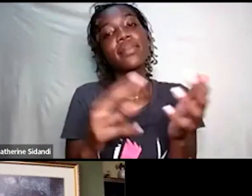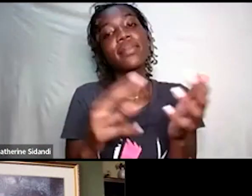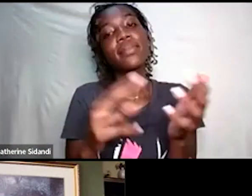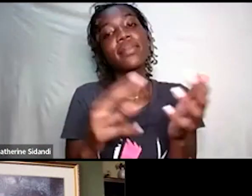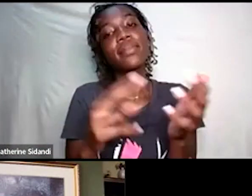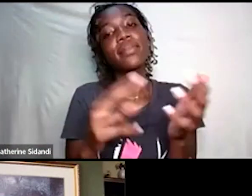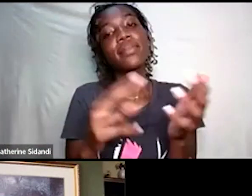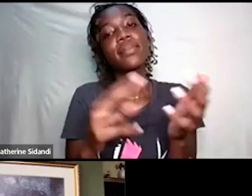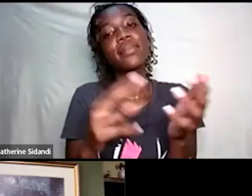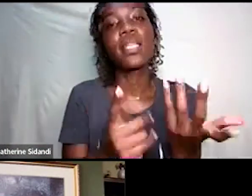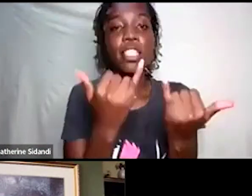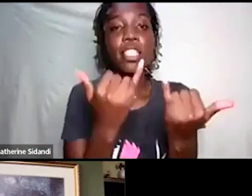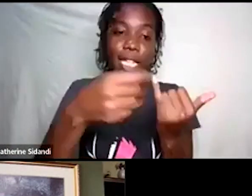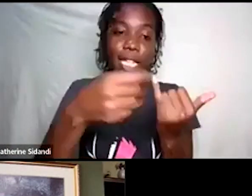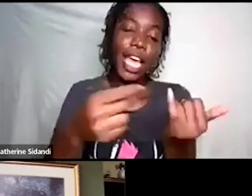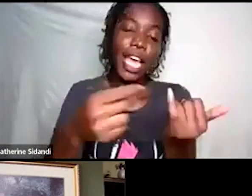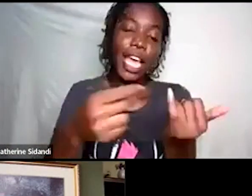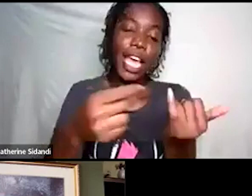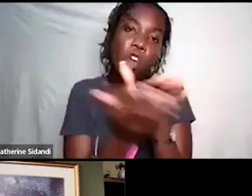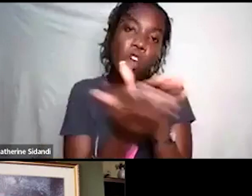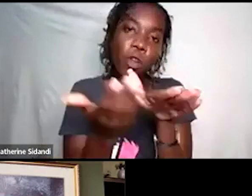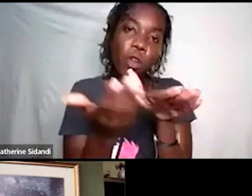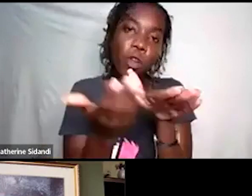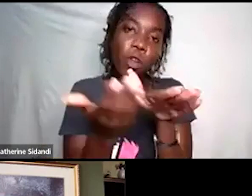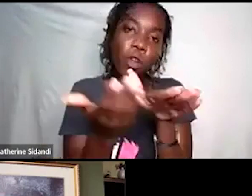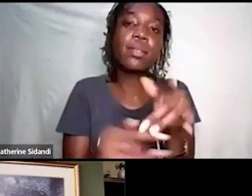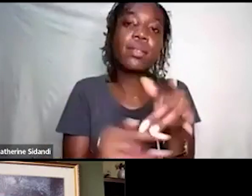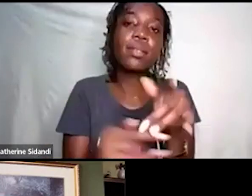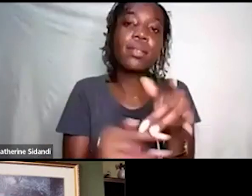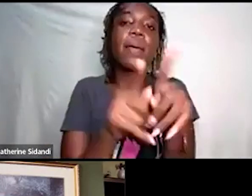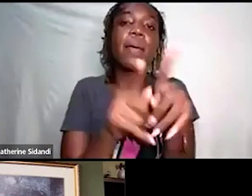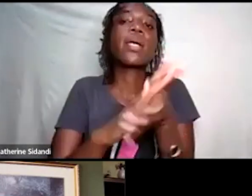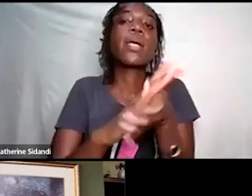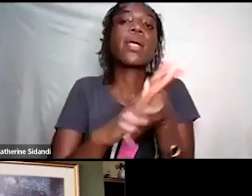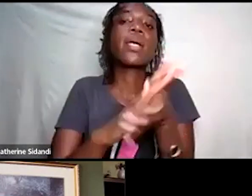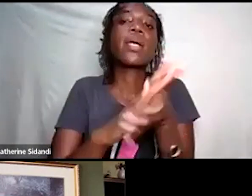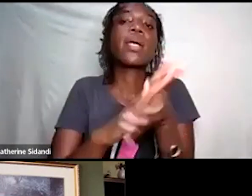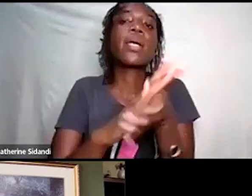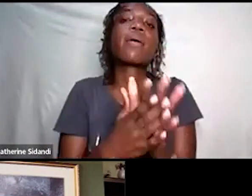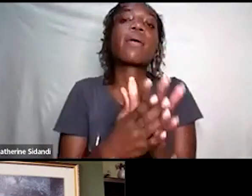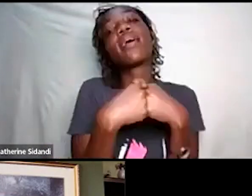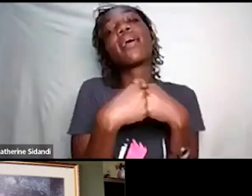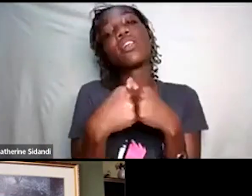itself, it becomes a challenge. You cannot question why this.